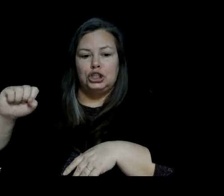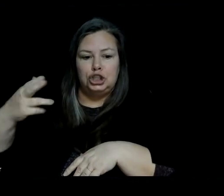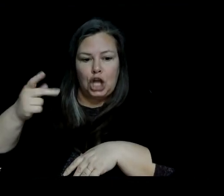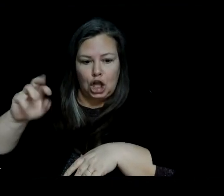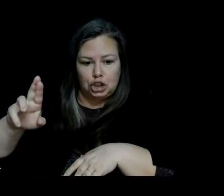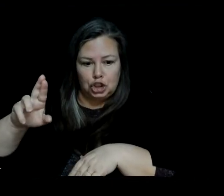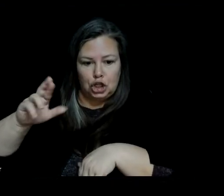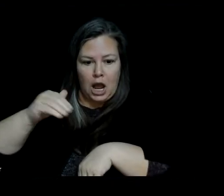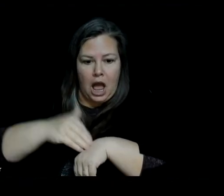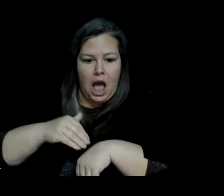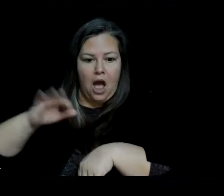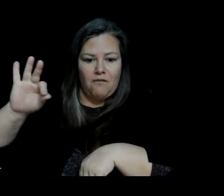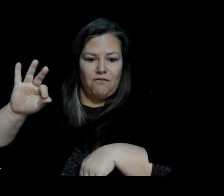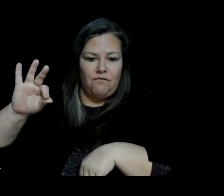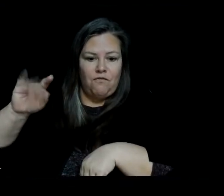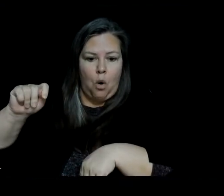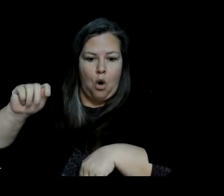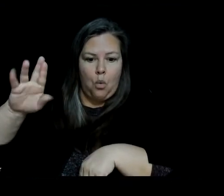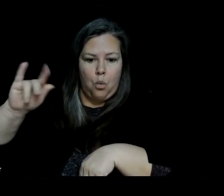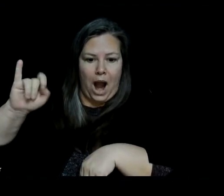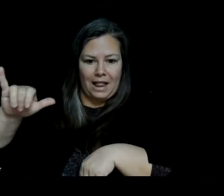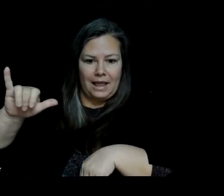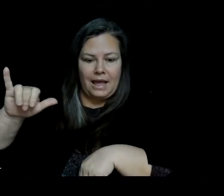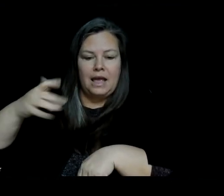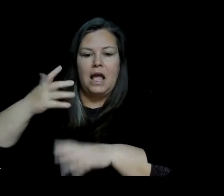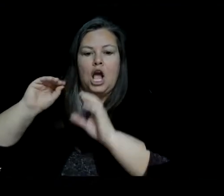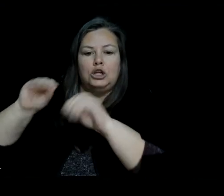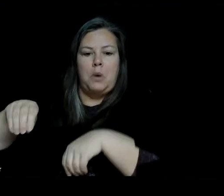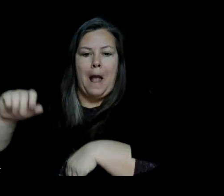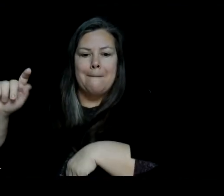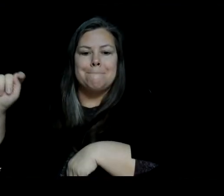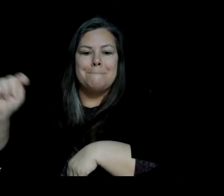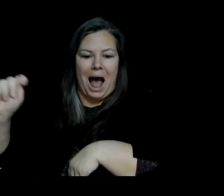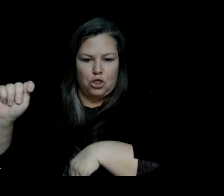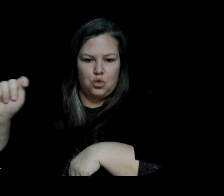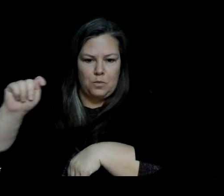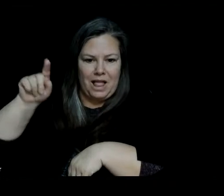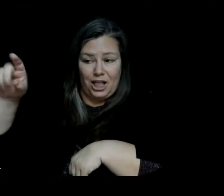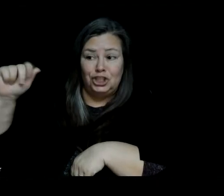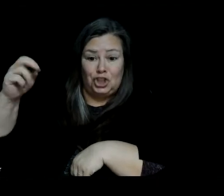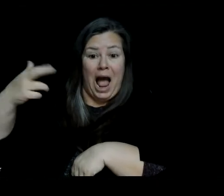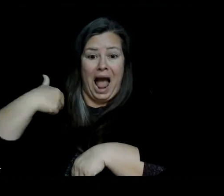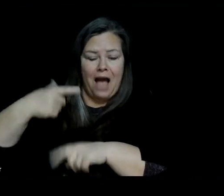Riley, or installation of restrooms at the shelter on Fort Riley,